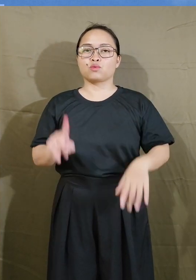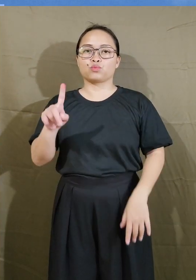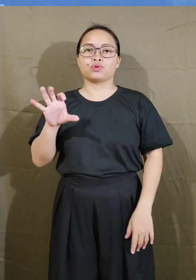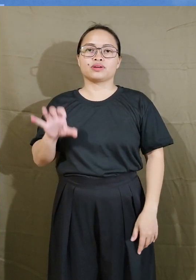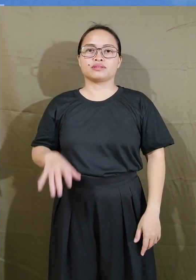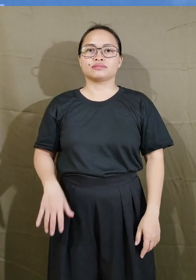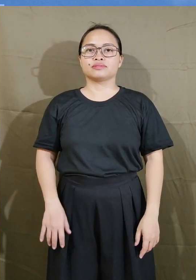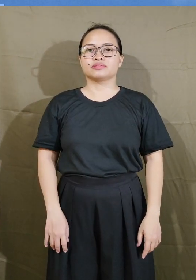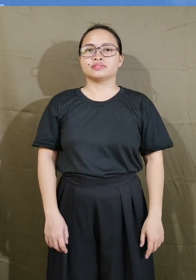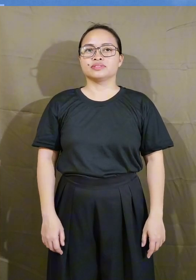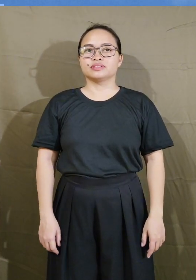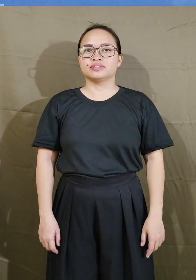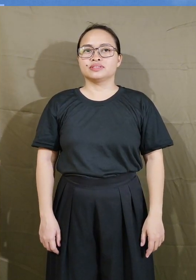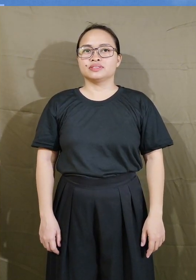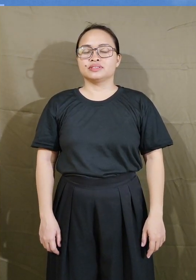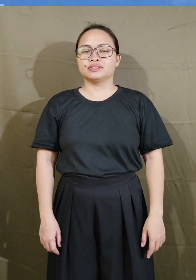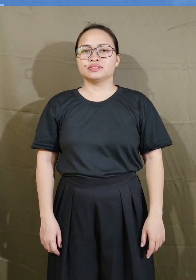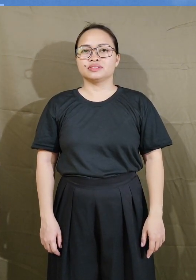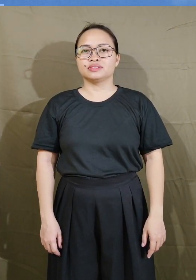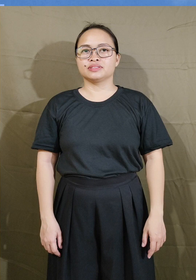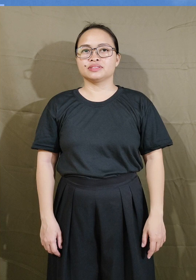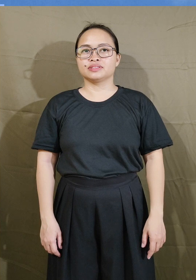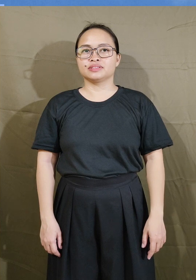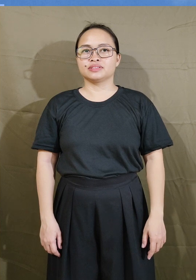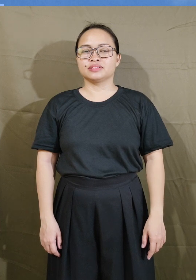8 100s,